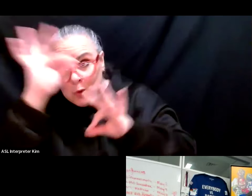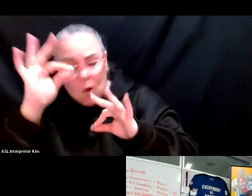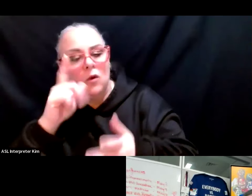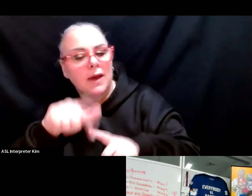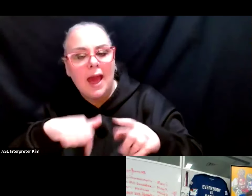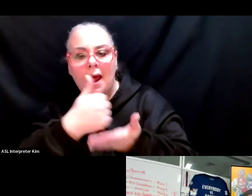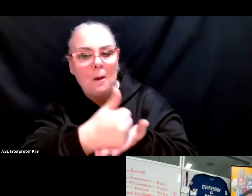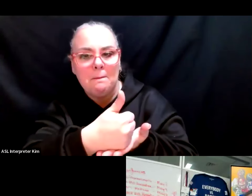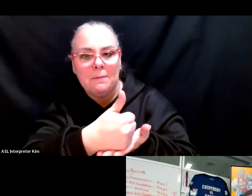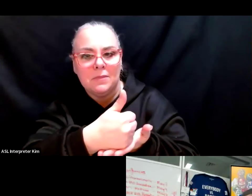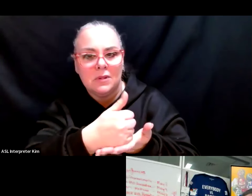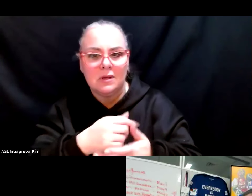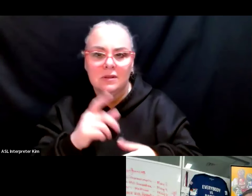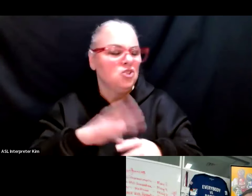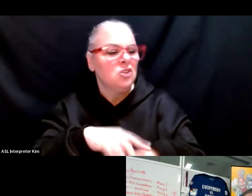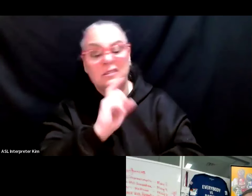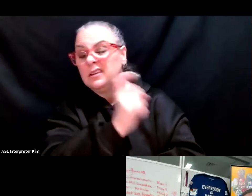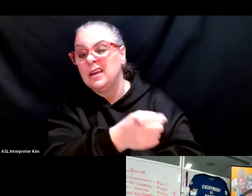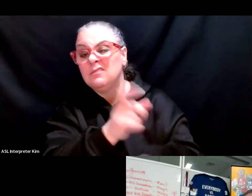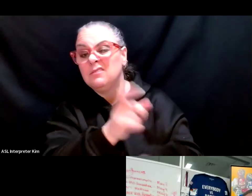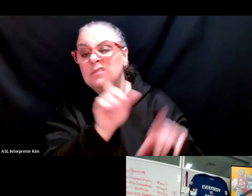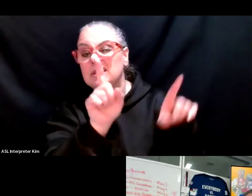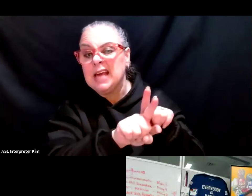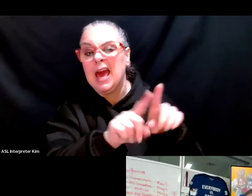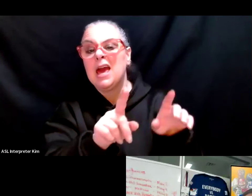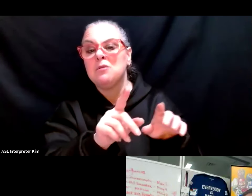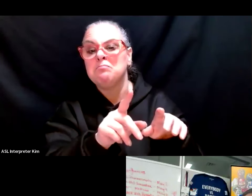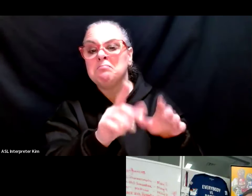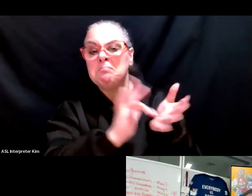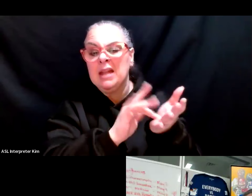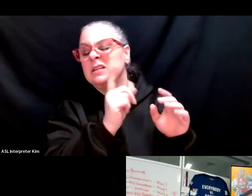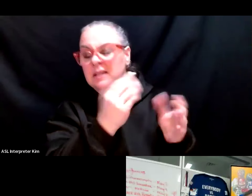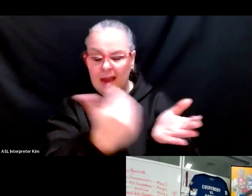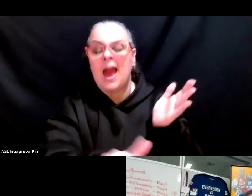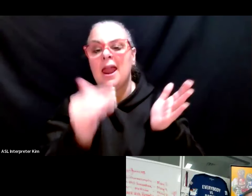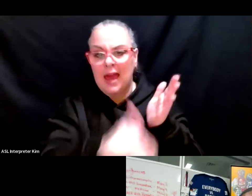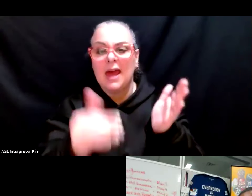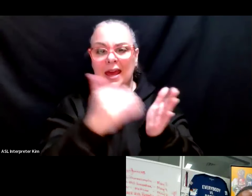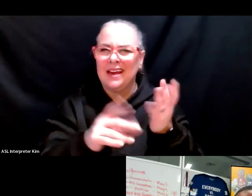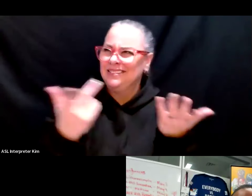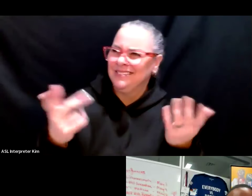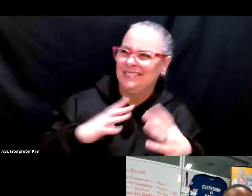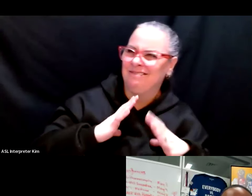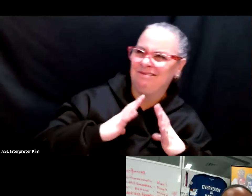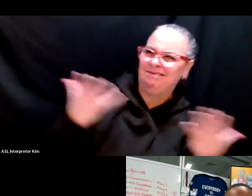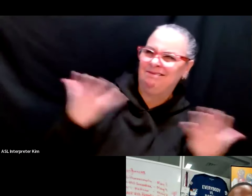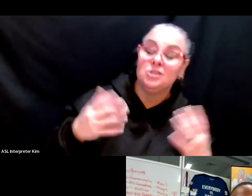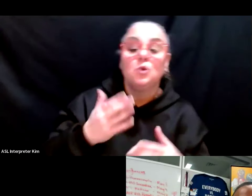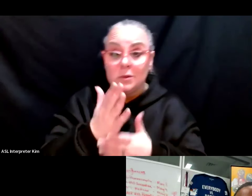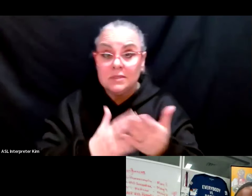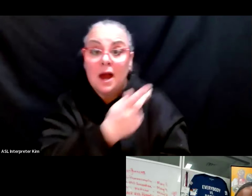keeps thinking, well, let me just keep prescribing the same dose, that's also negative. So I've had